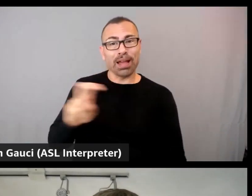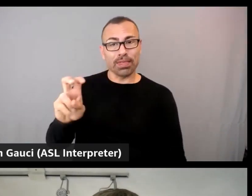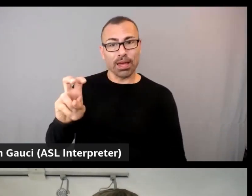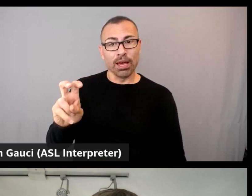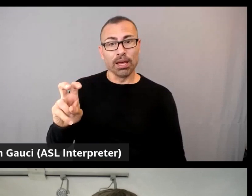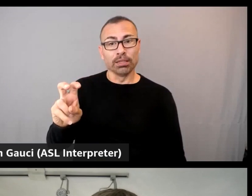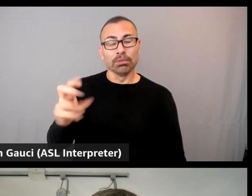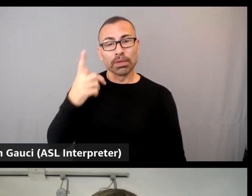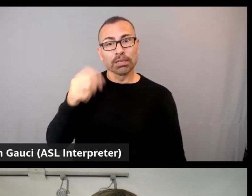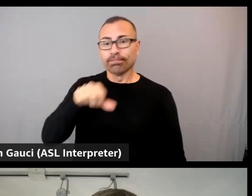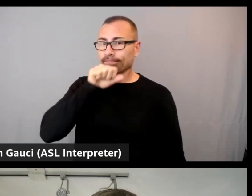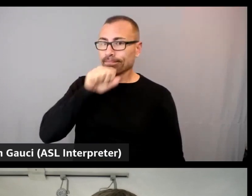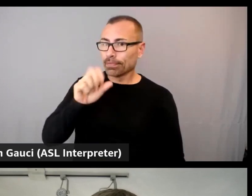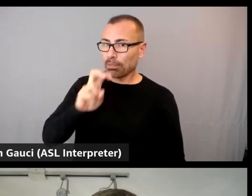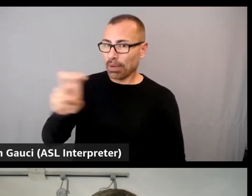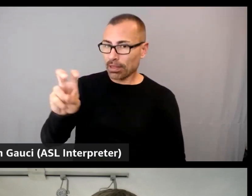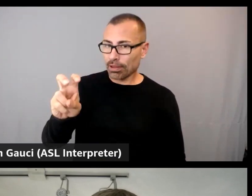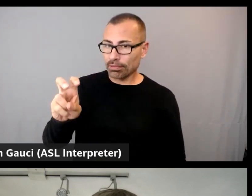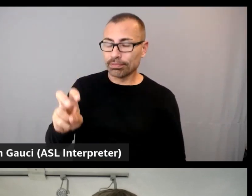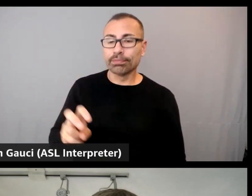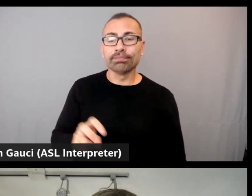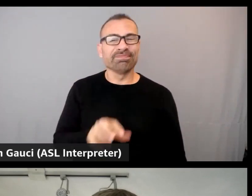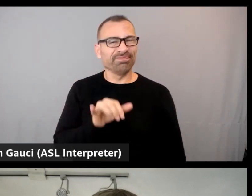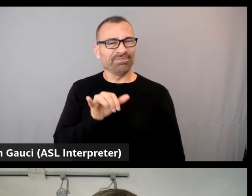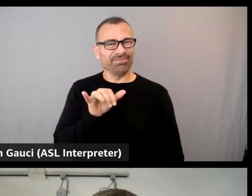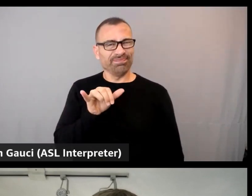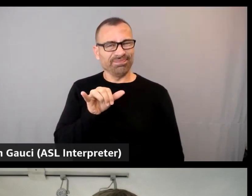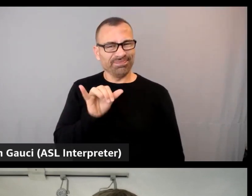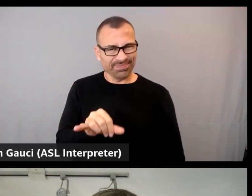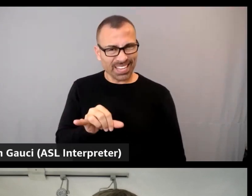the genesis when we actually started looking into,